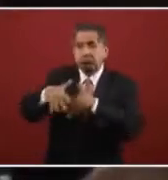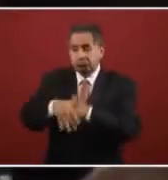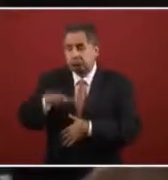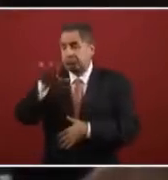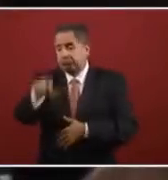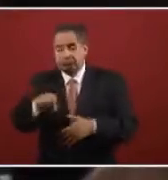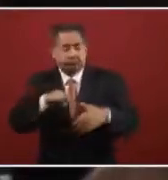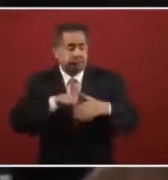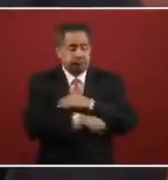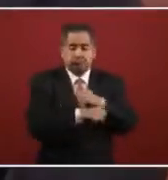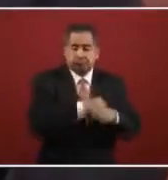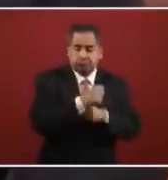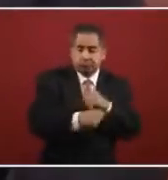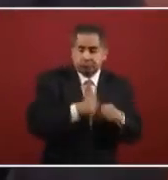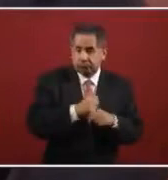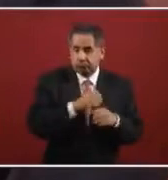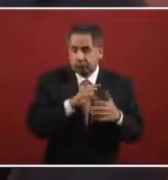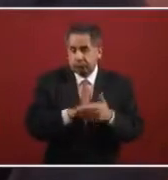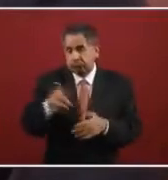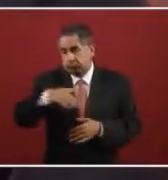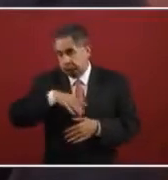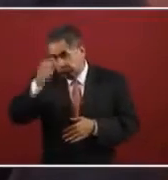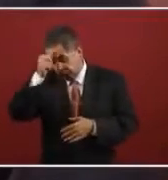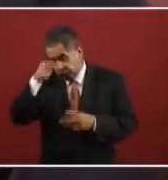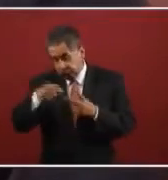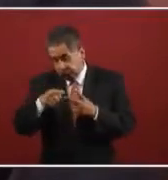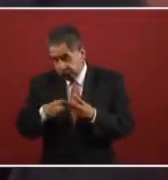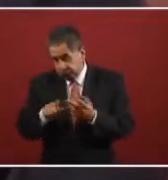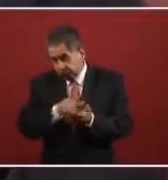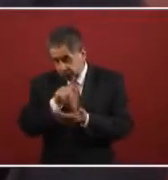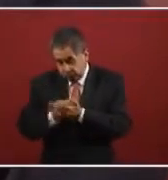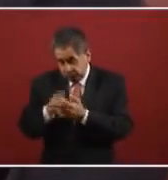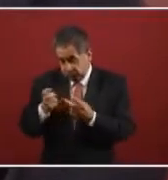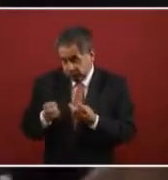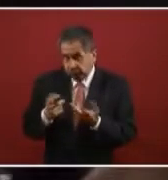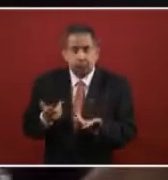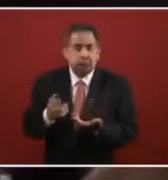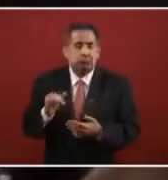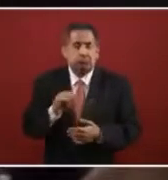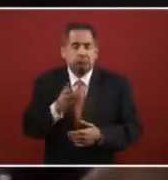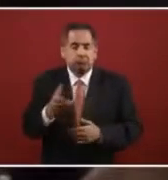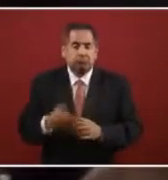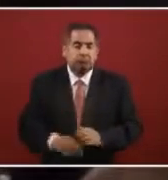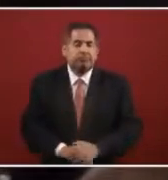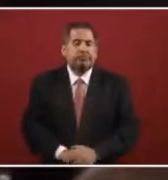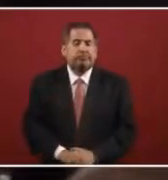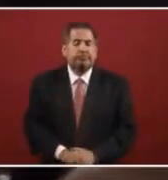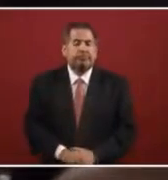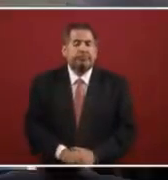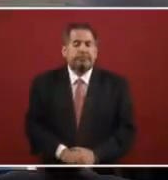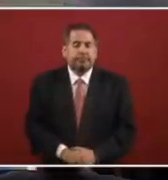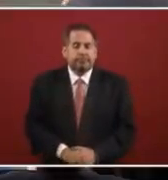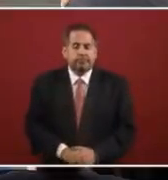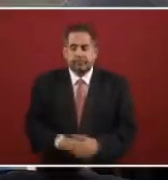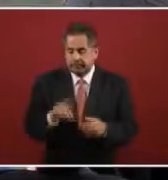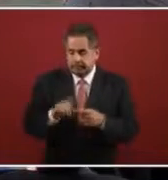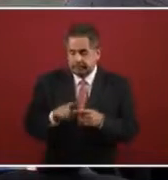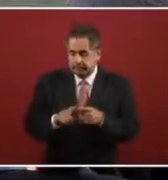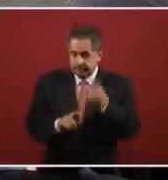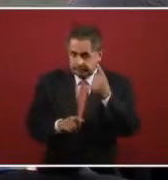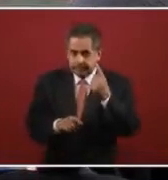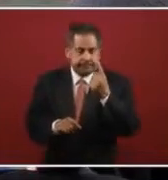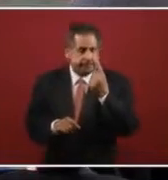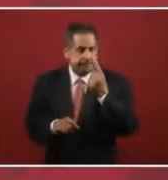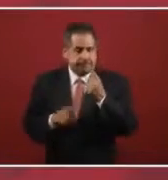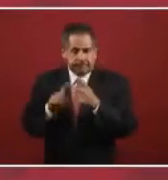usted those estaría de that acuerdo, are con blocking una the medida de este streets tipo and que ha manifesting. causado bastante polémica. This has been causing a lot of